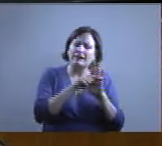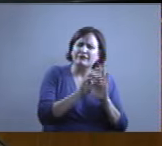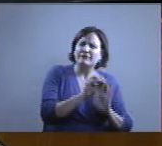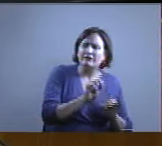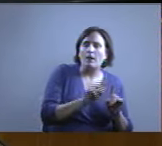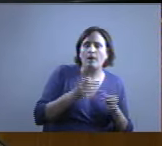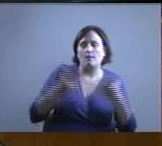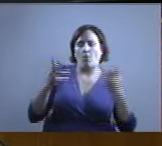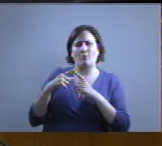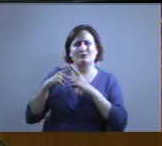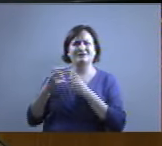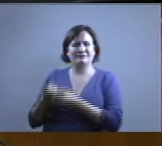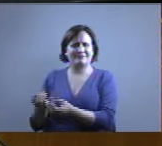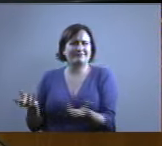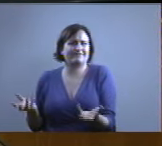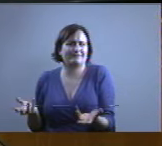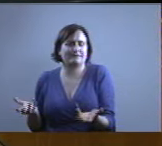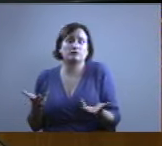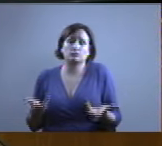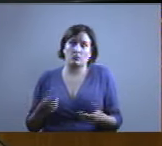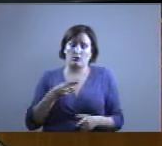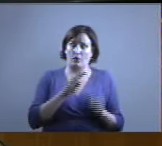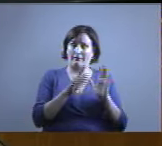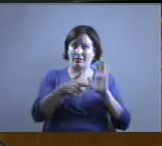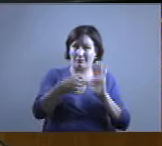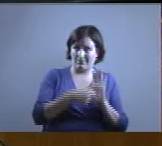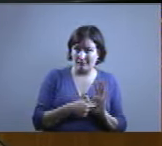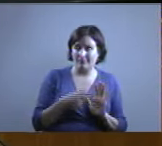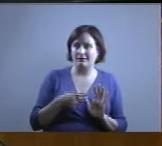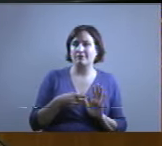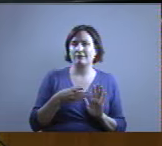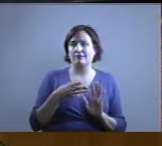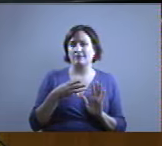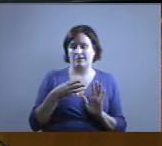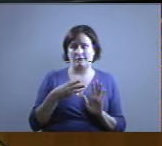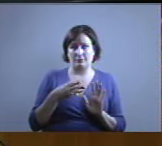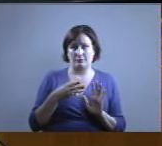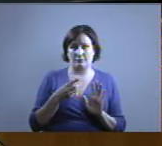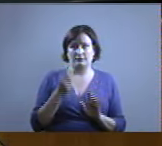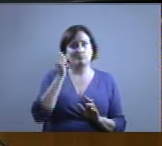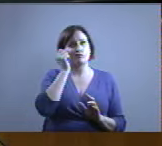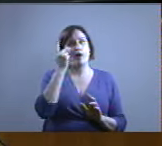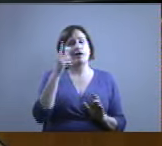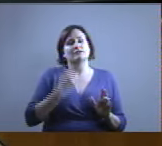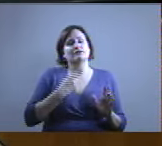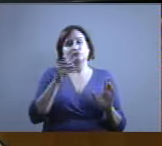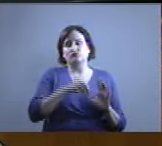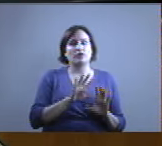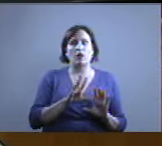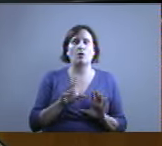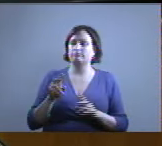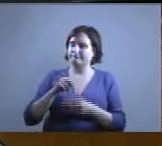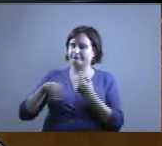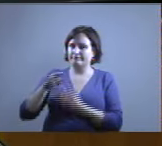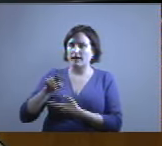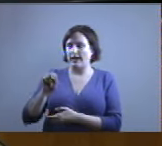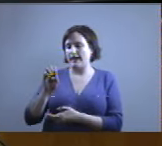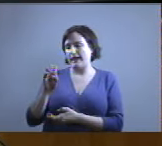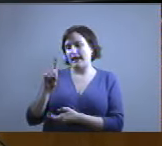also pleased that the bill is by and large the product of robust engagements by the social partners at NETLEC.